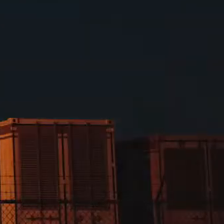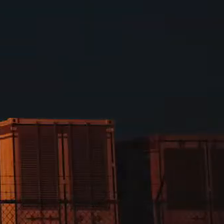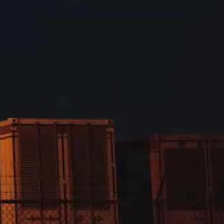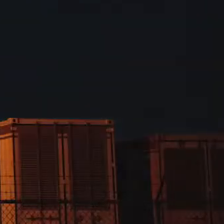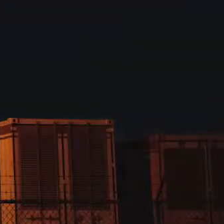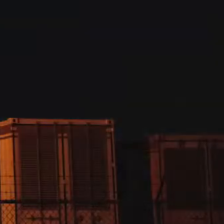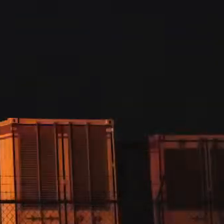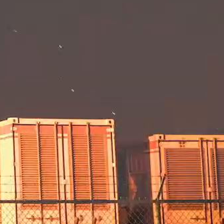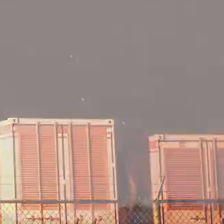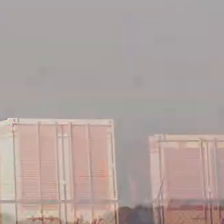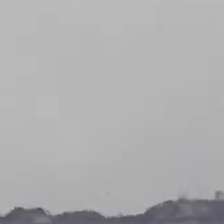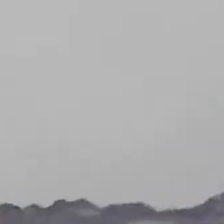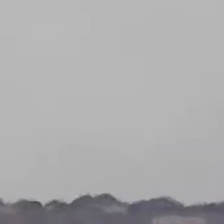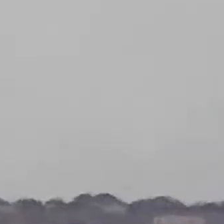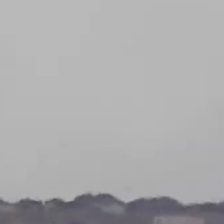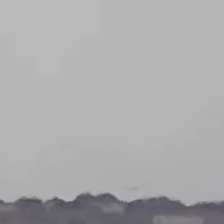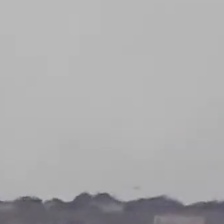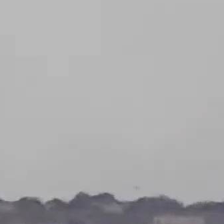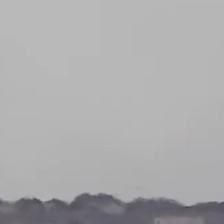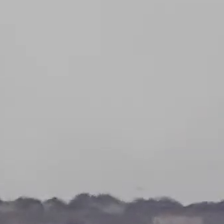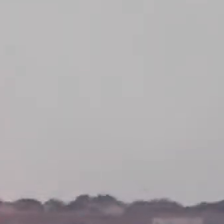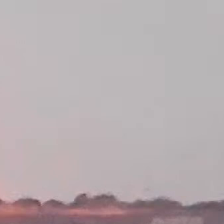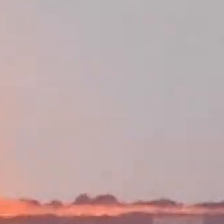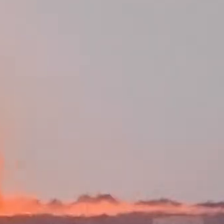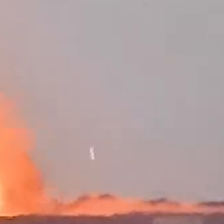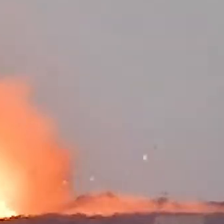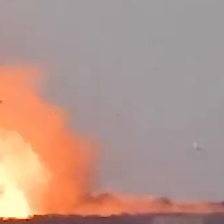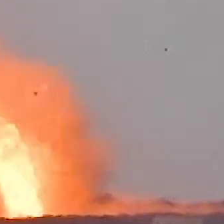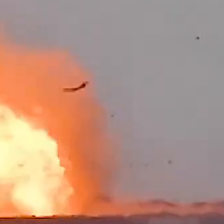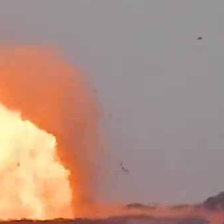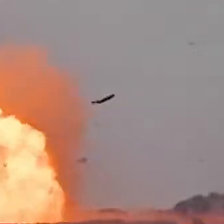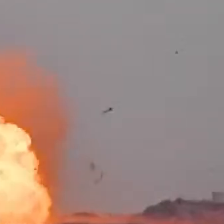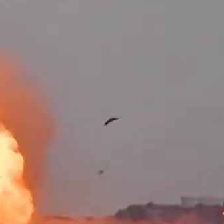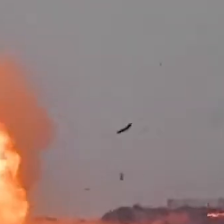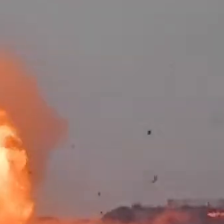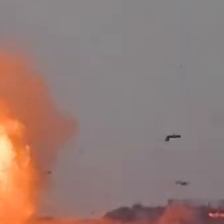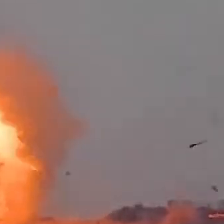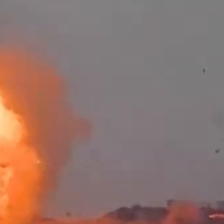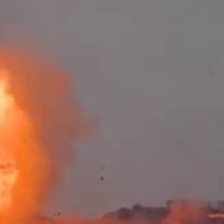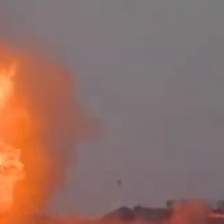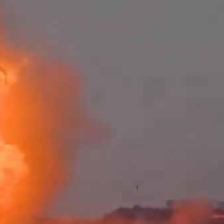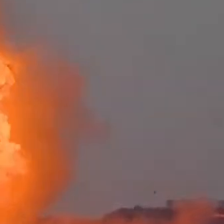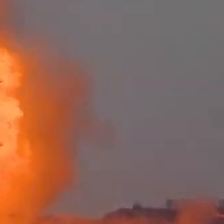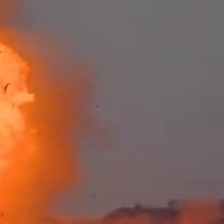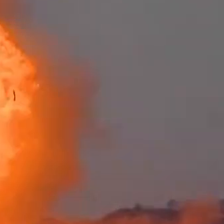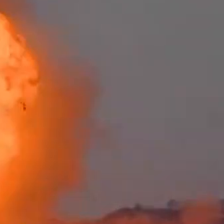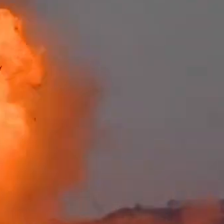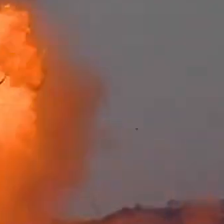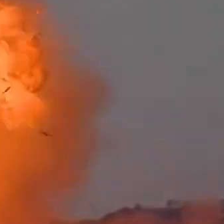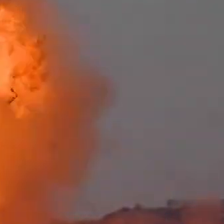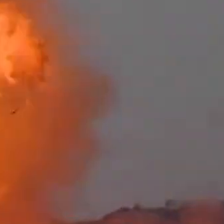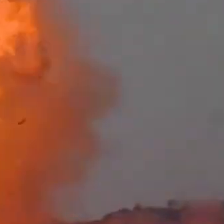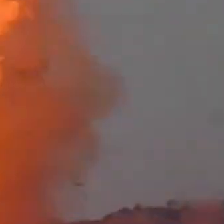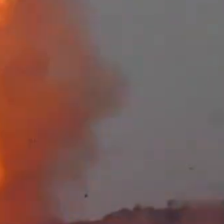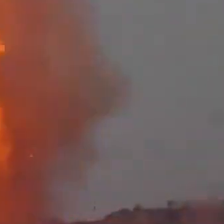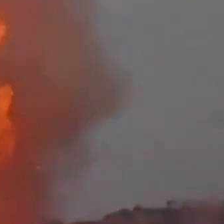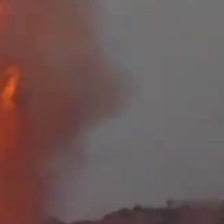off. Say again, speed off. Yikes. You bet. Concur. We don't need any more of these.